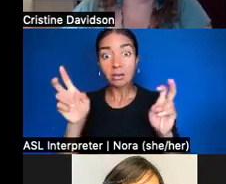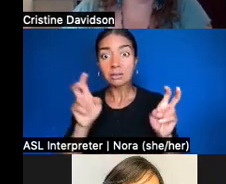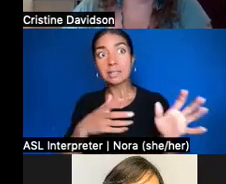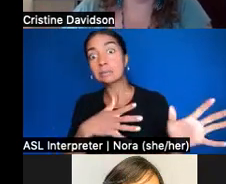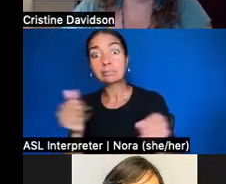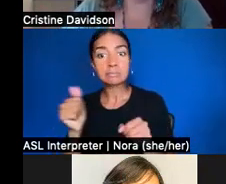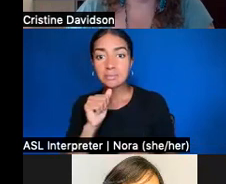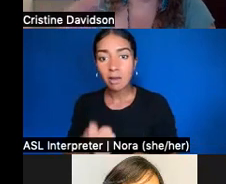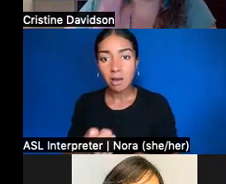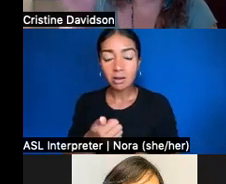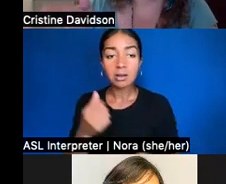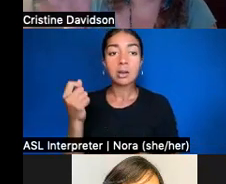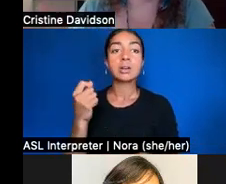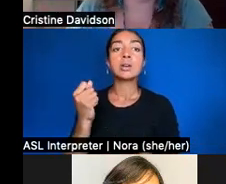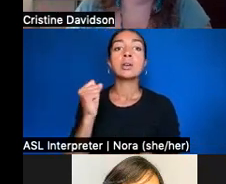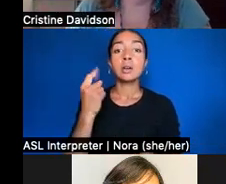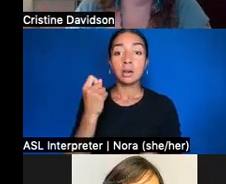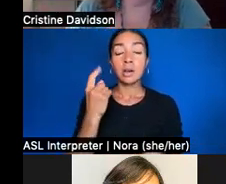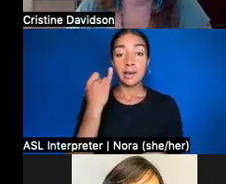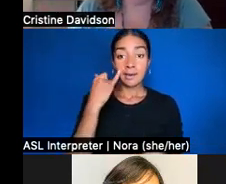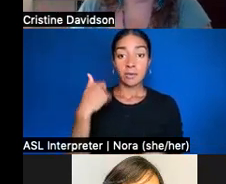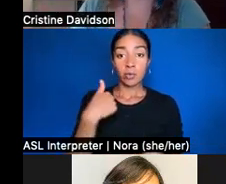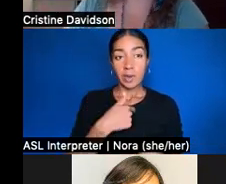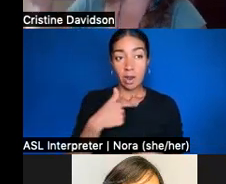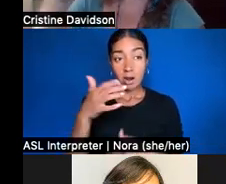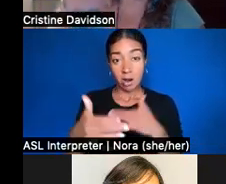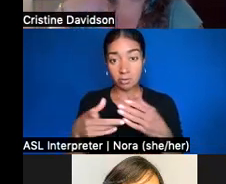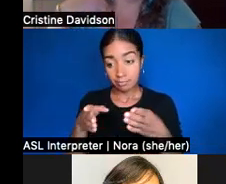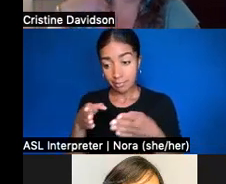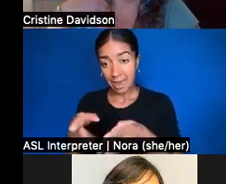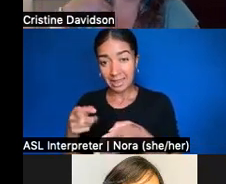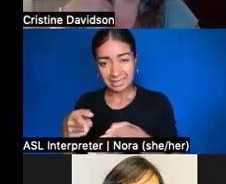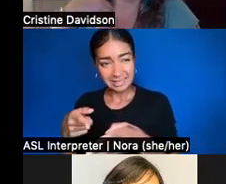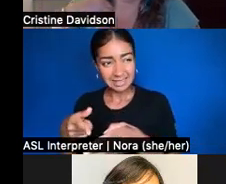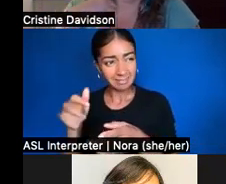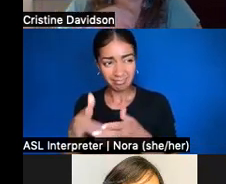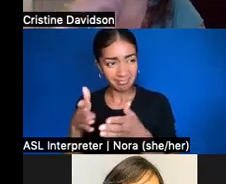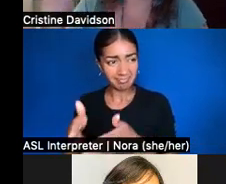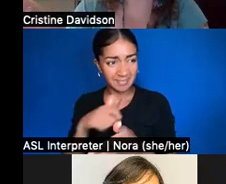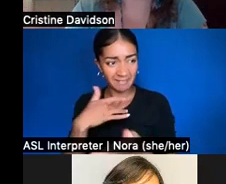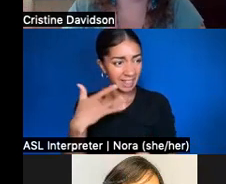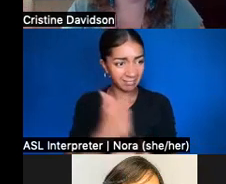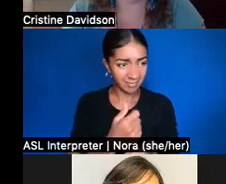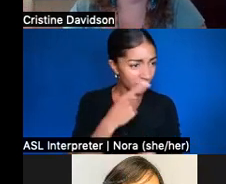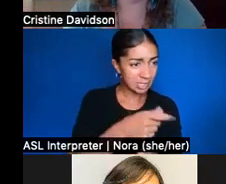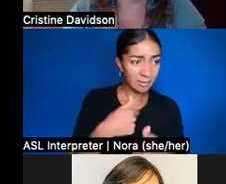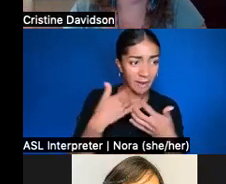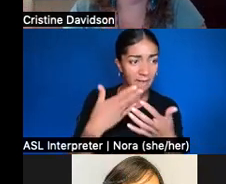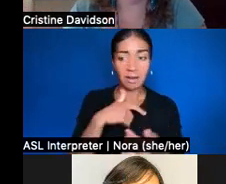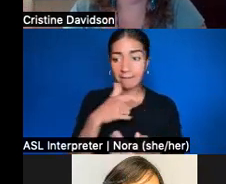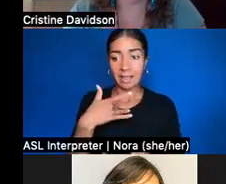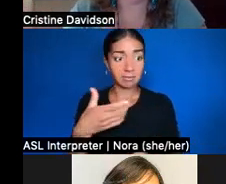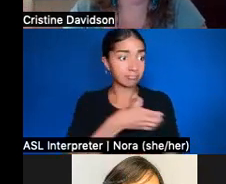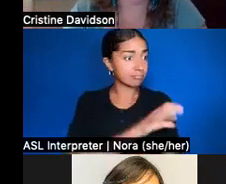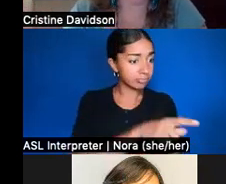know, if we're going down a path that doesn't seem to be helpful or is not empowering the survivor, then we need to adjust.